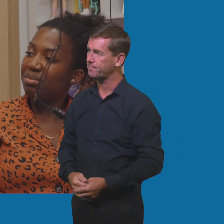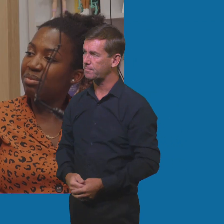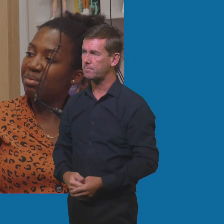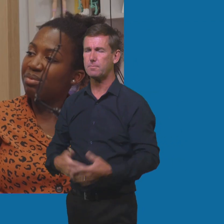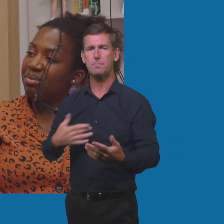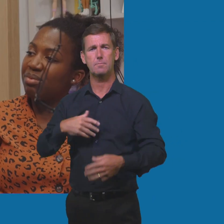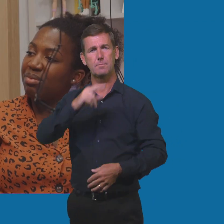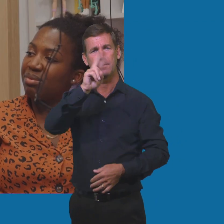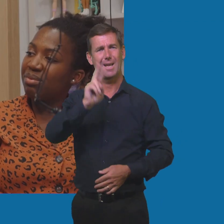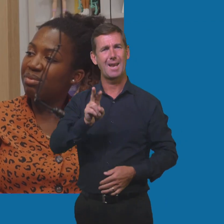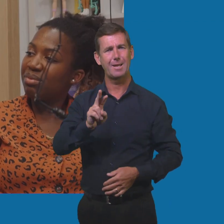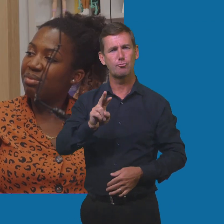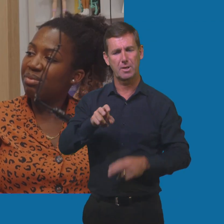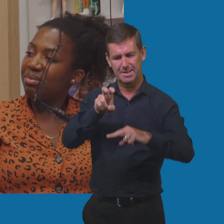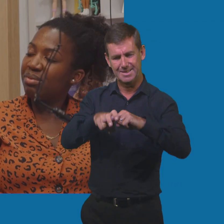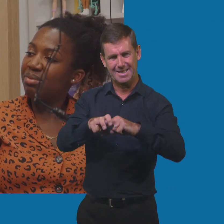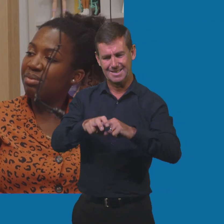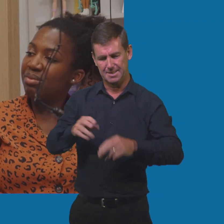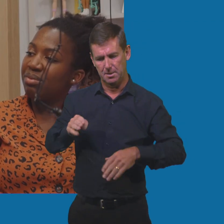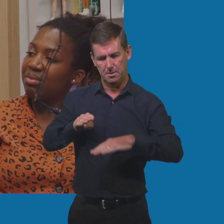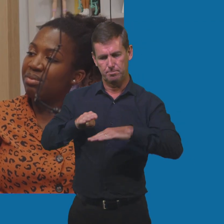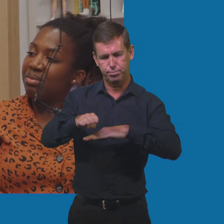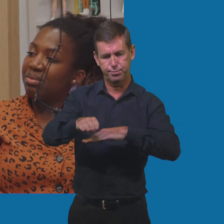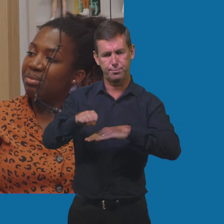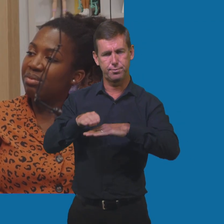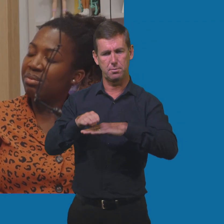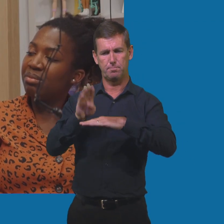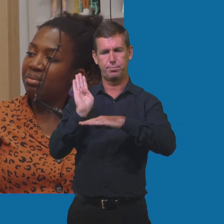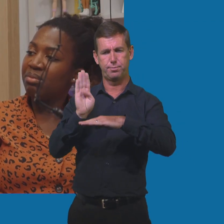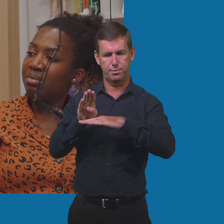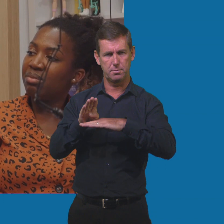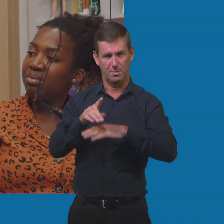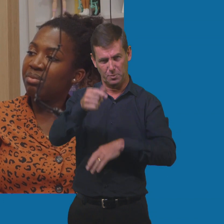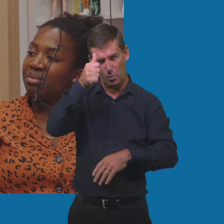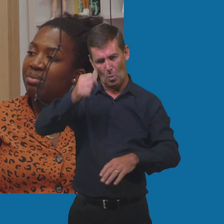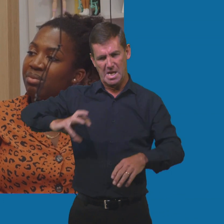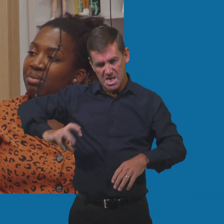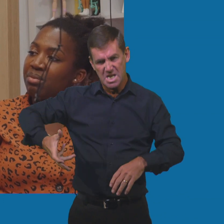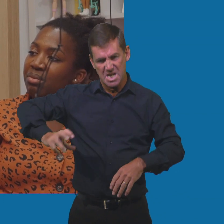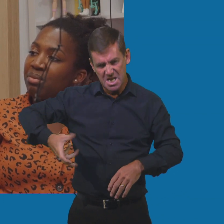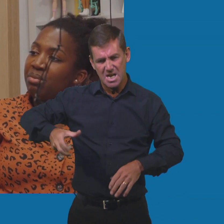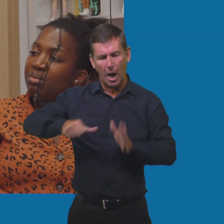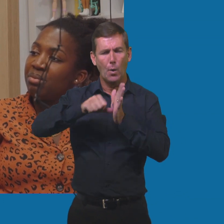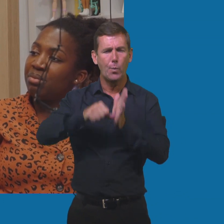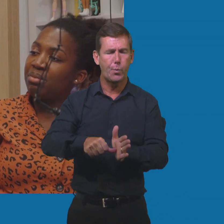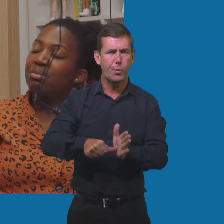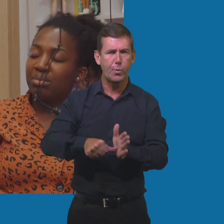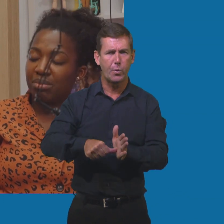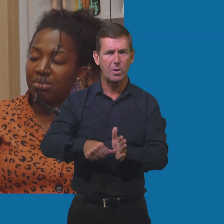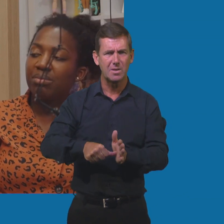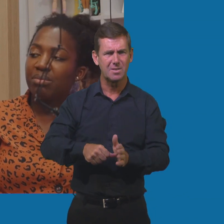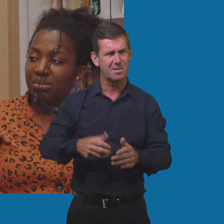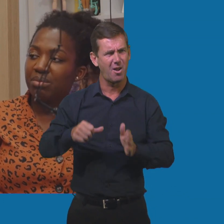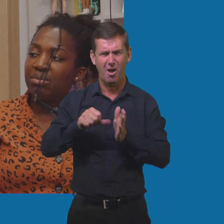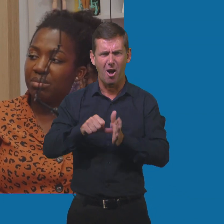seat adjustment. Now, one of the things some people find difficult is manually adjusting your seat, particularly because it often takes a lot of leg strength